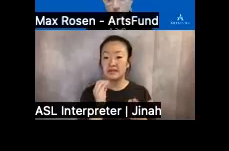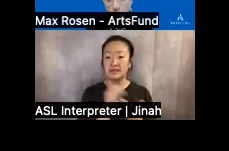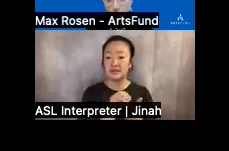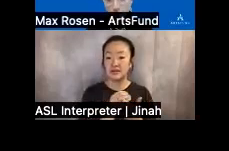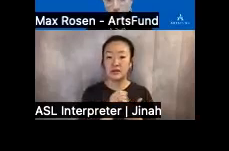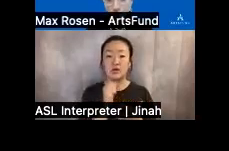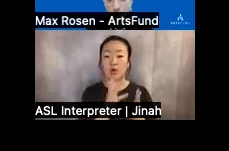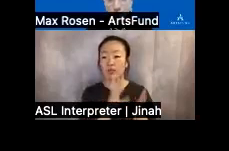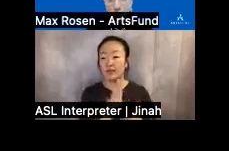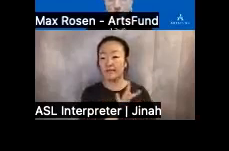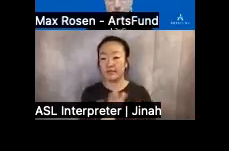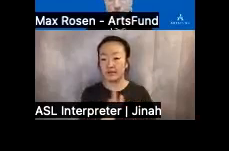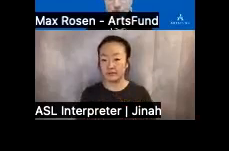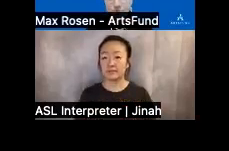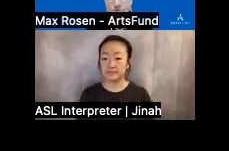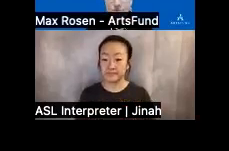a field blank.